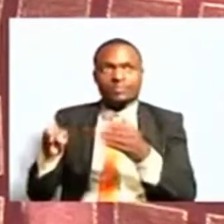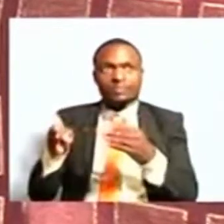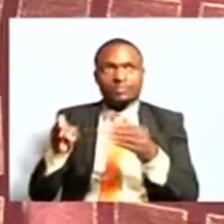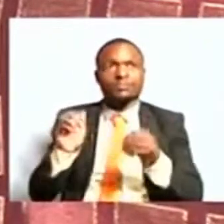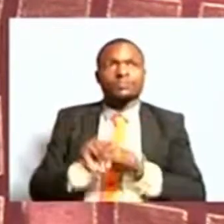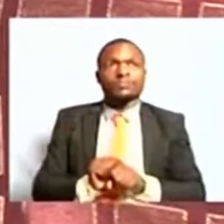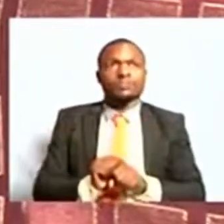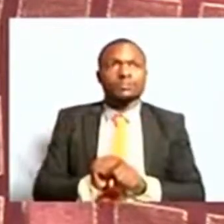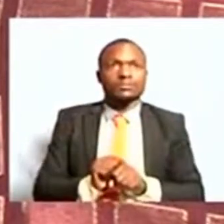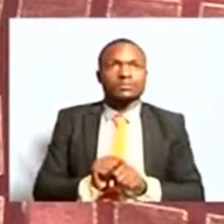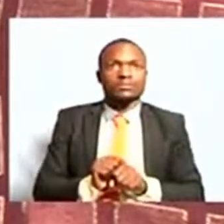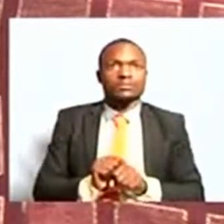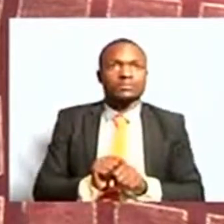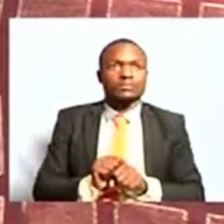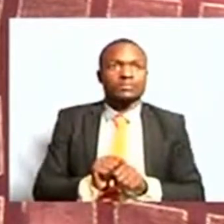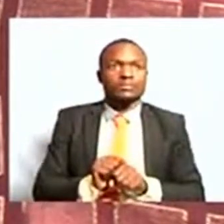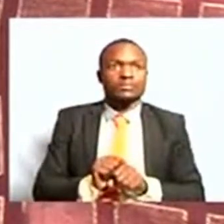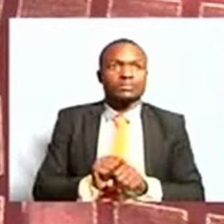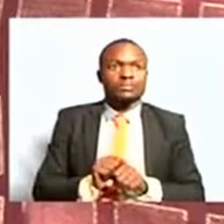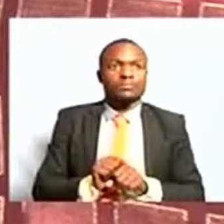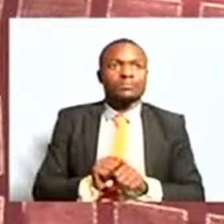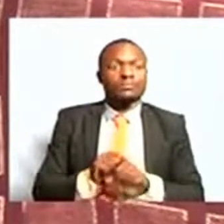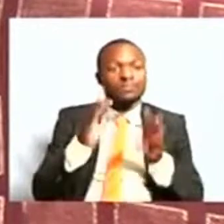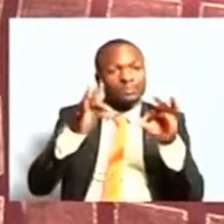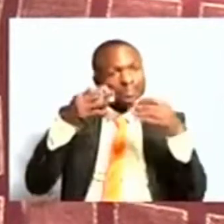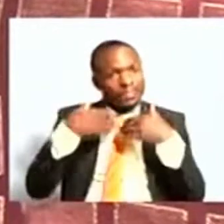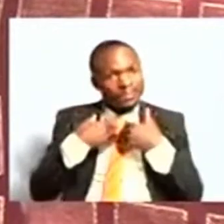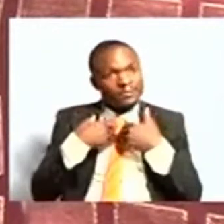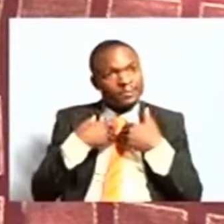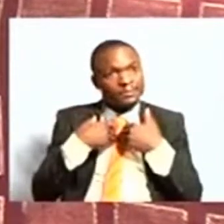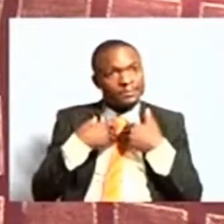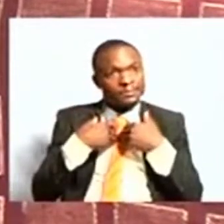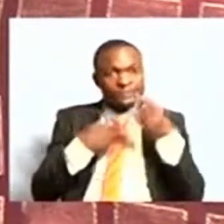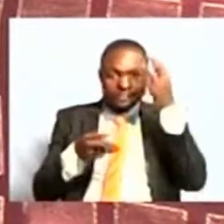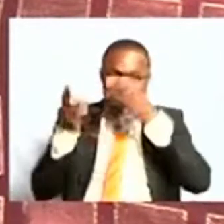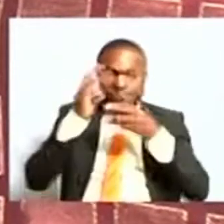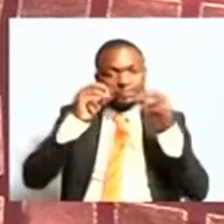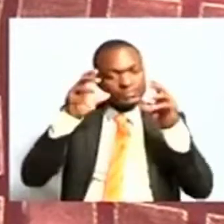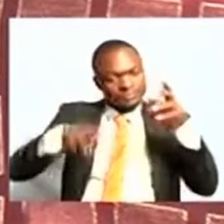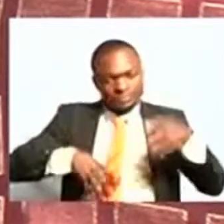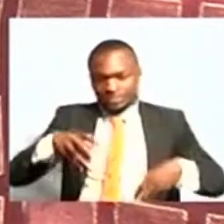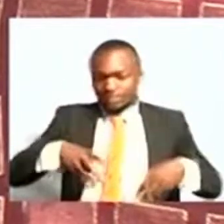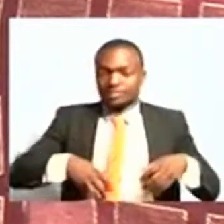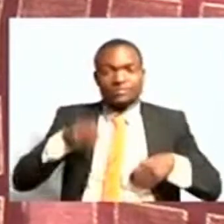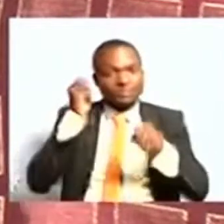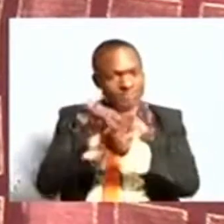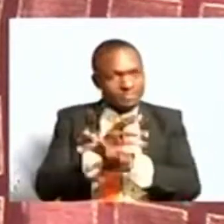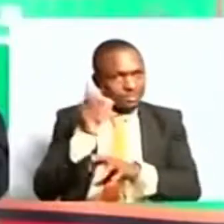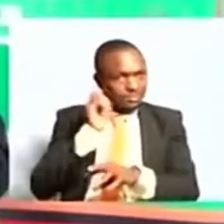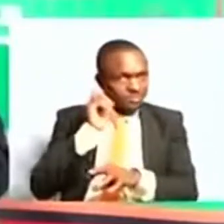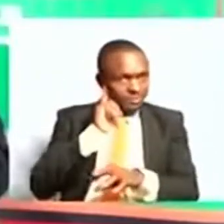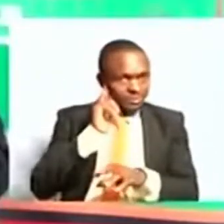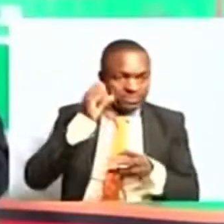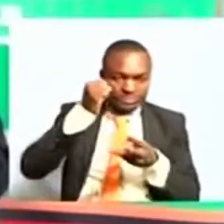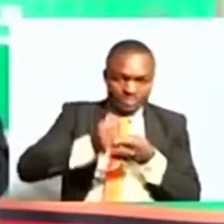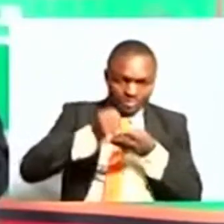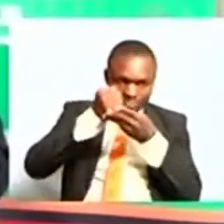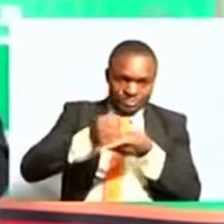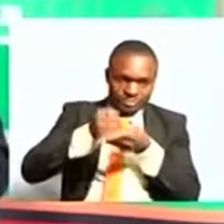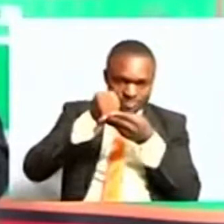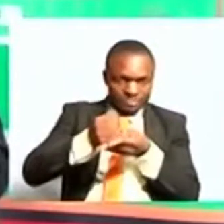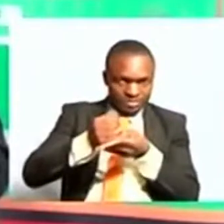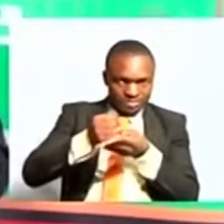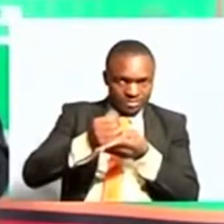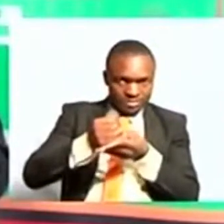feel free to go to public offices if they have a concern, if they have a complaint. We are ready to listen. Right. The Senanga issue, a call